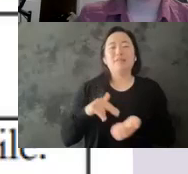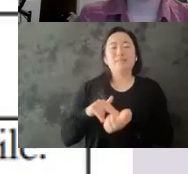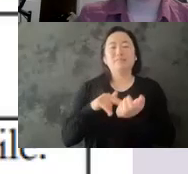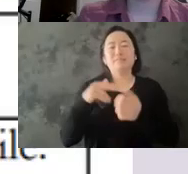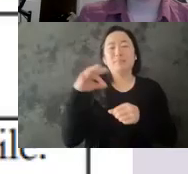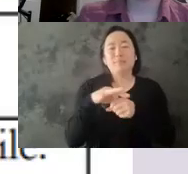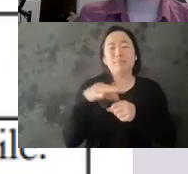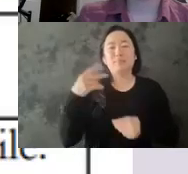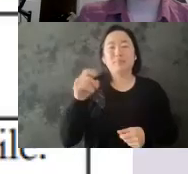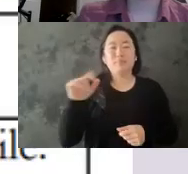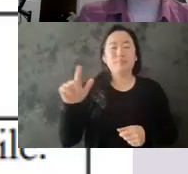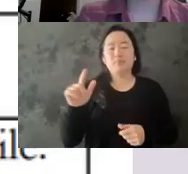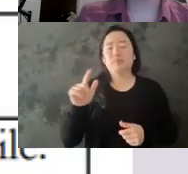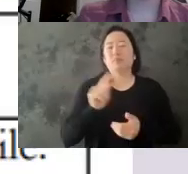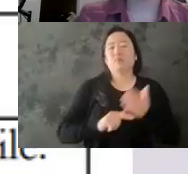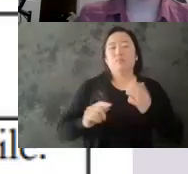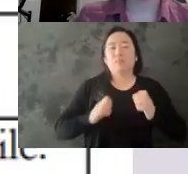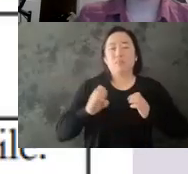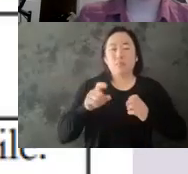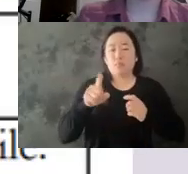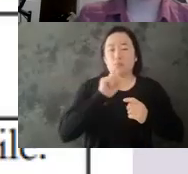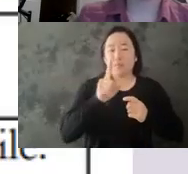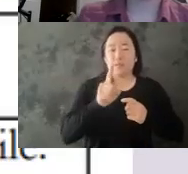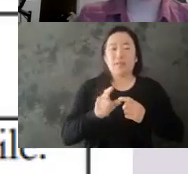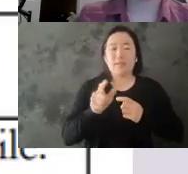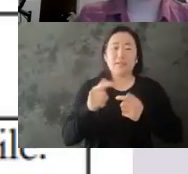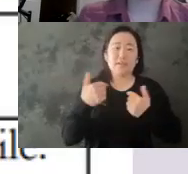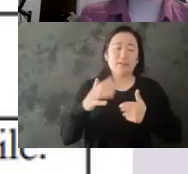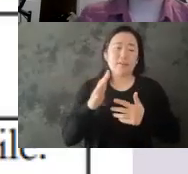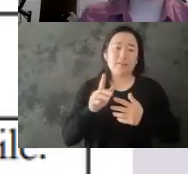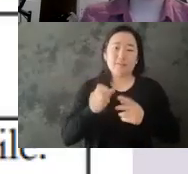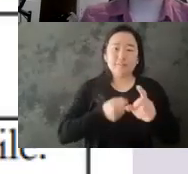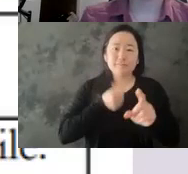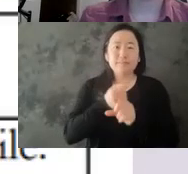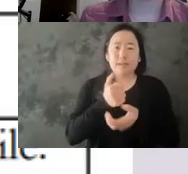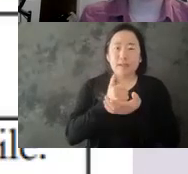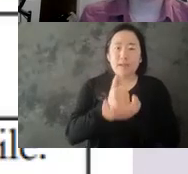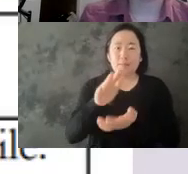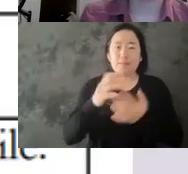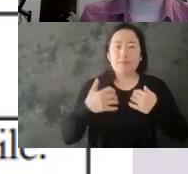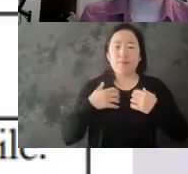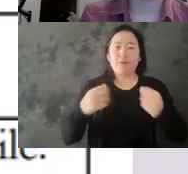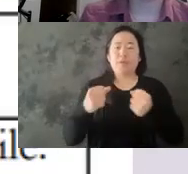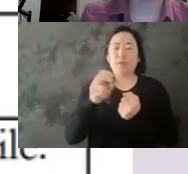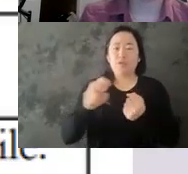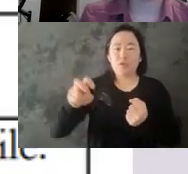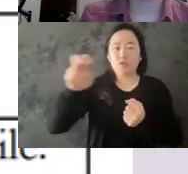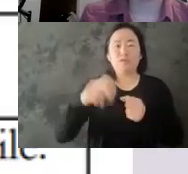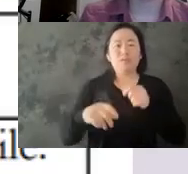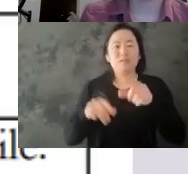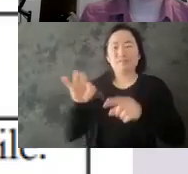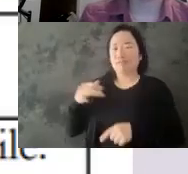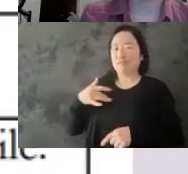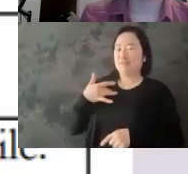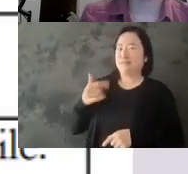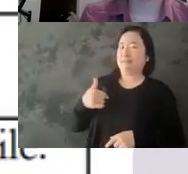emotions have played a significant role in your healing journey. And if that doesn't apply to you, you can answer the question for maybe clients